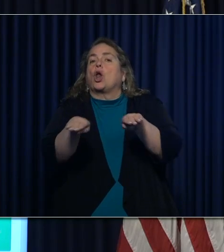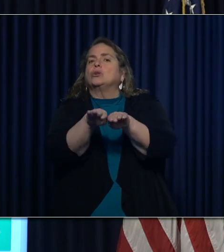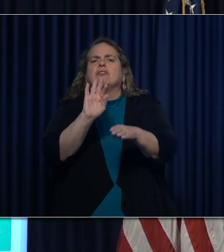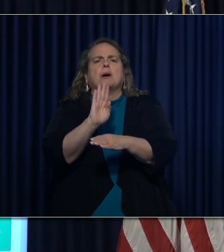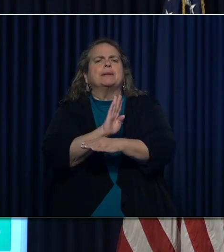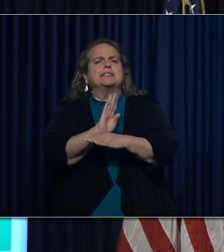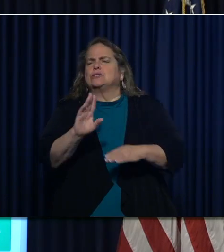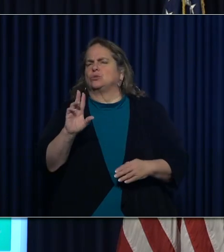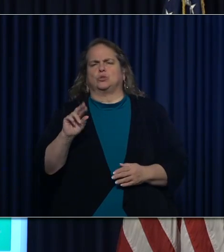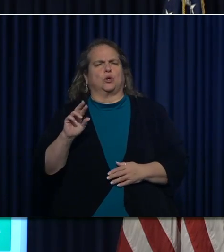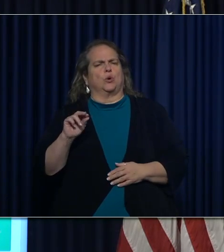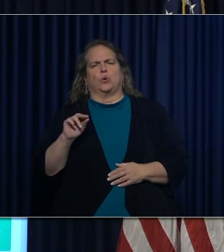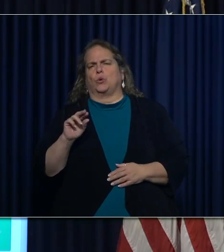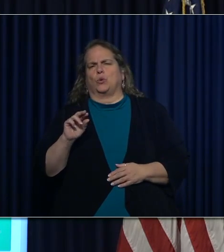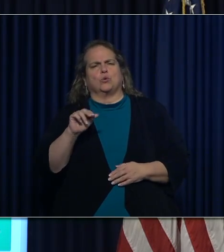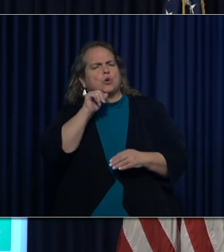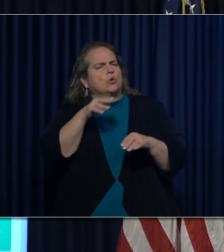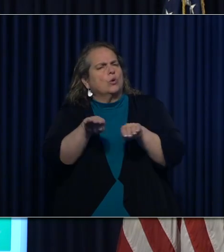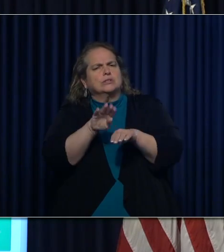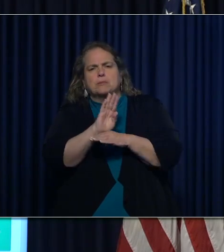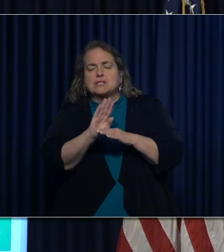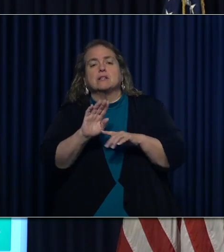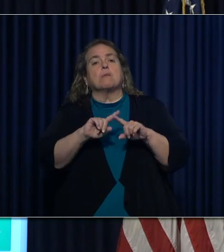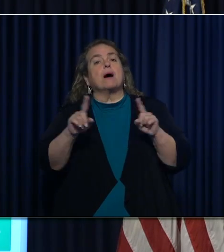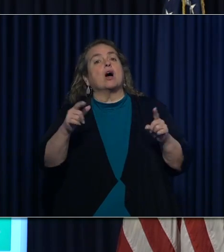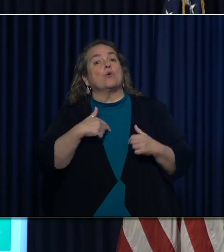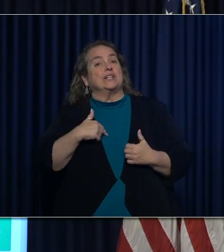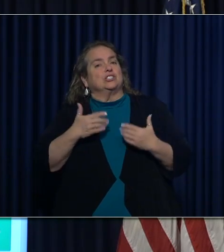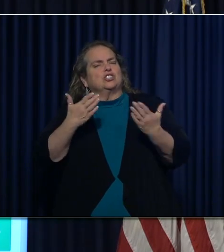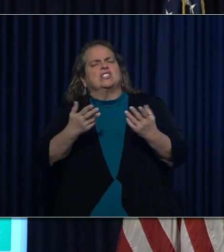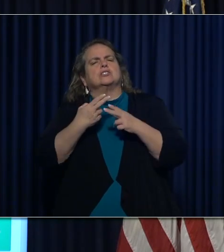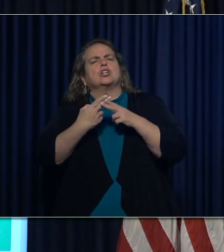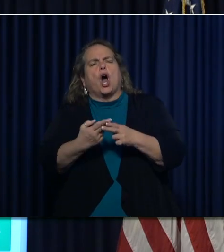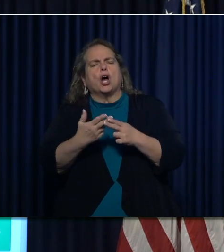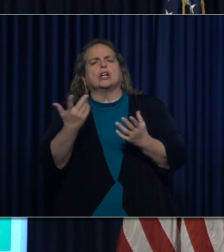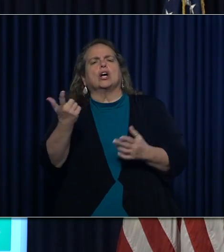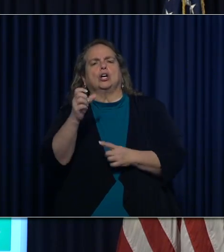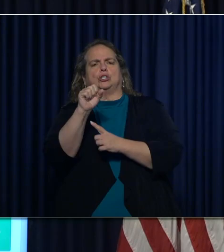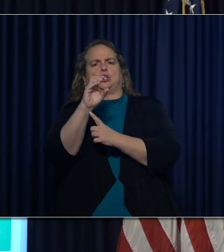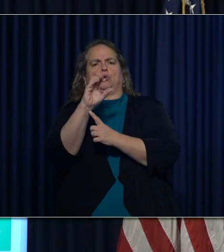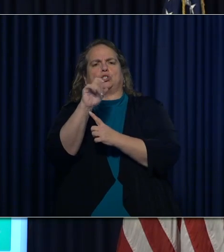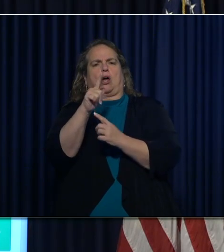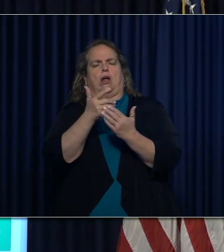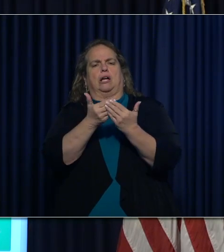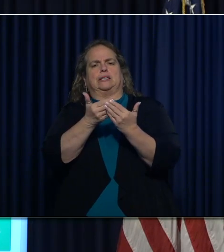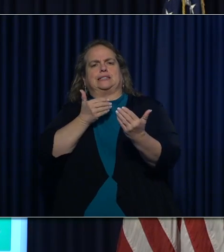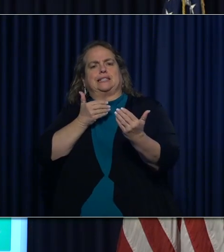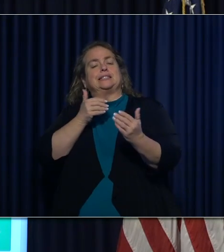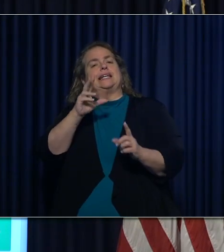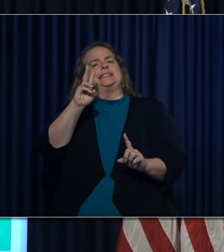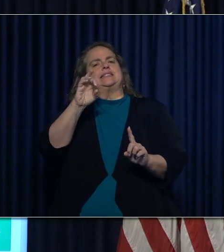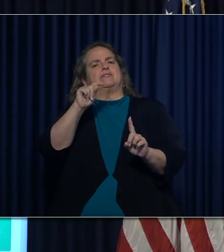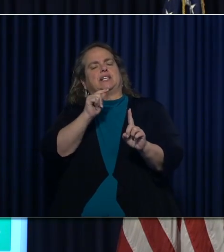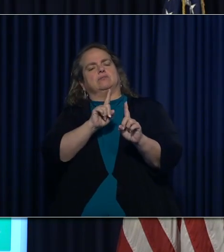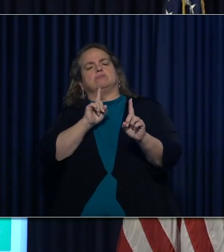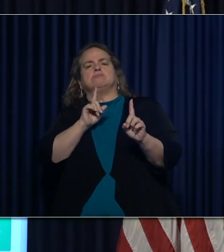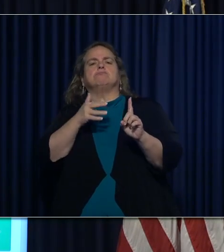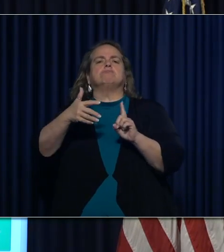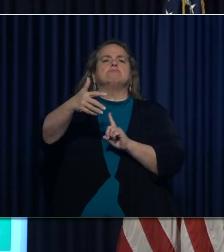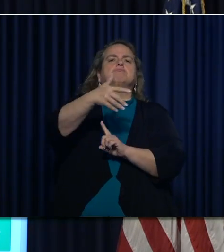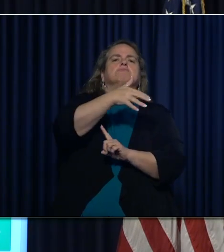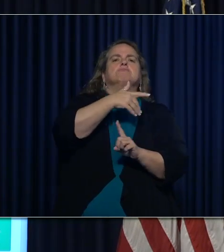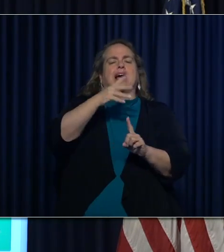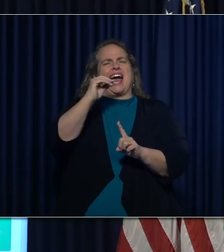What we are suggesting is engaging in social distancing, trying to stay about 6 feet apart, and then practicing